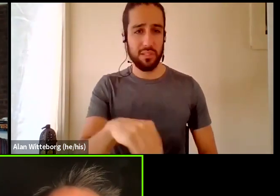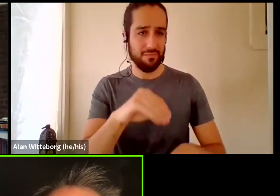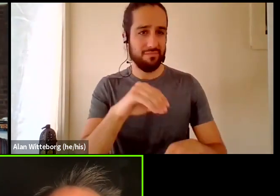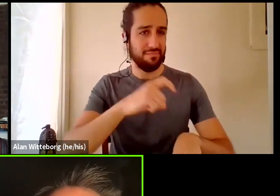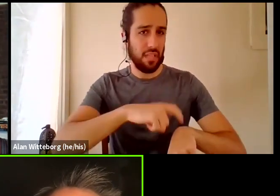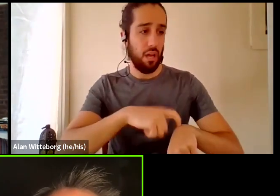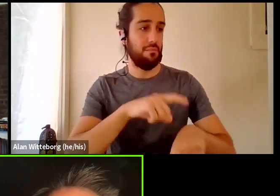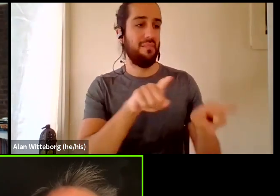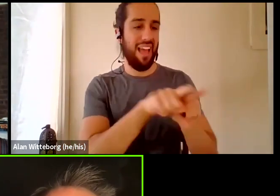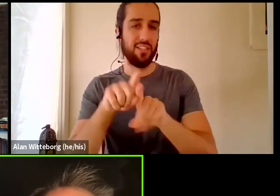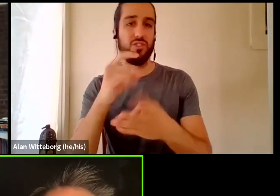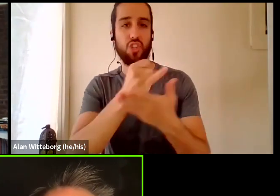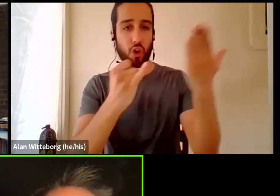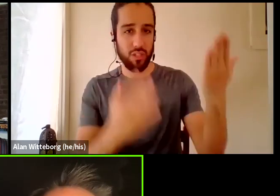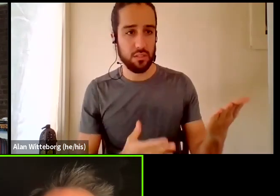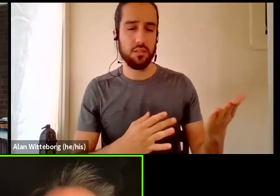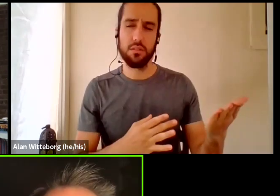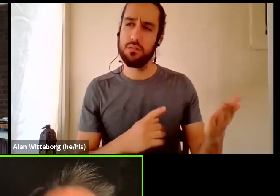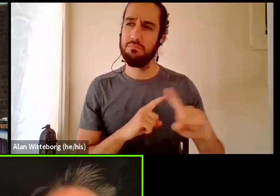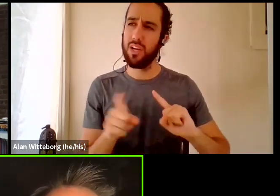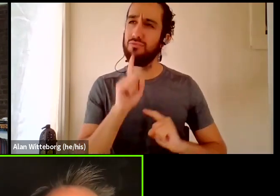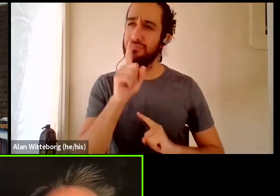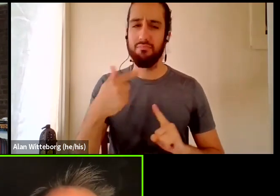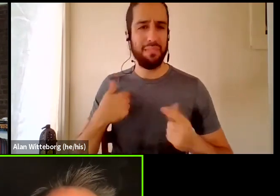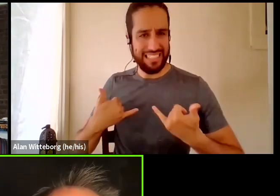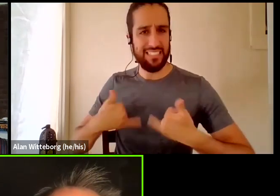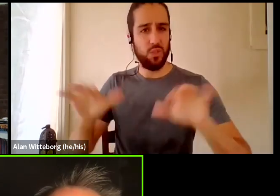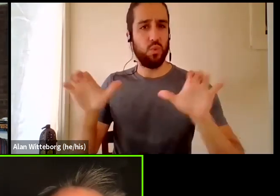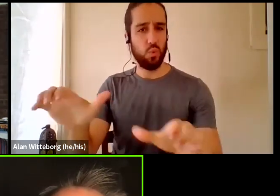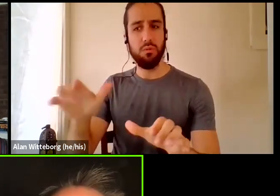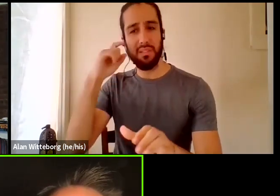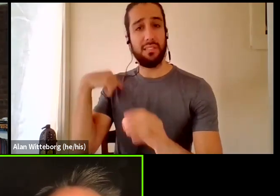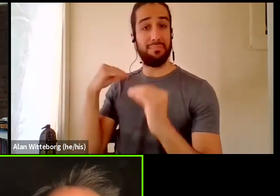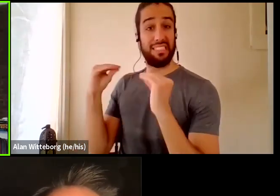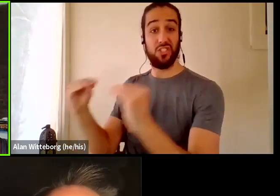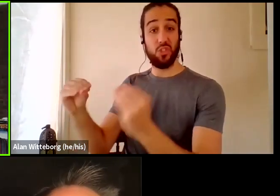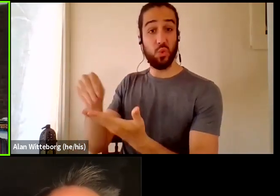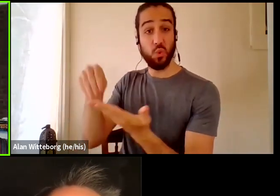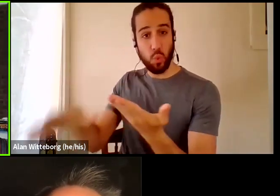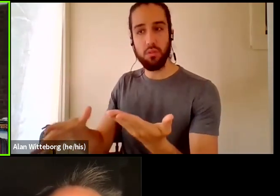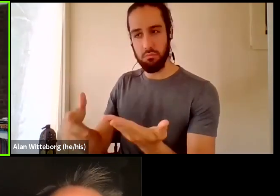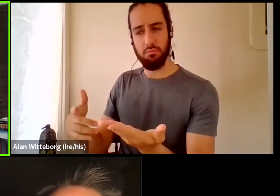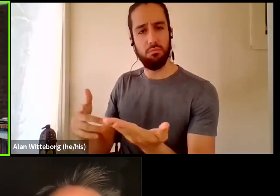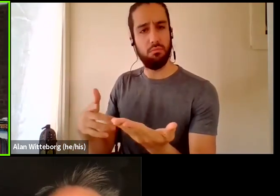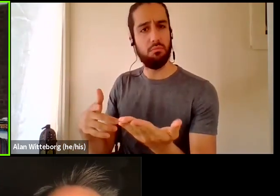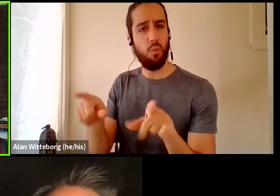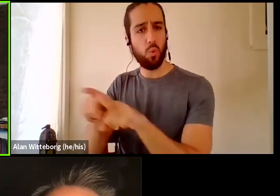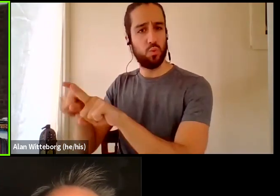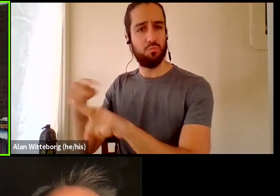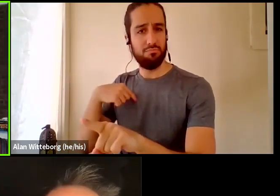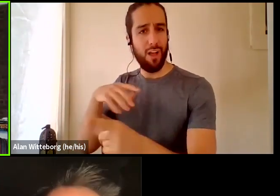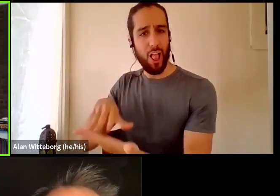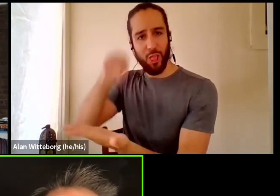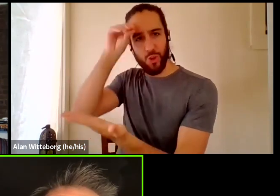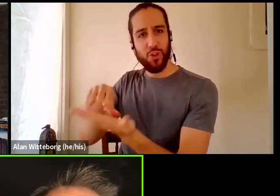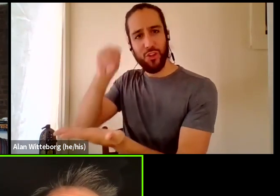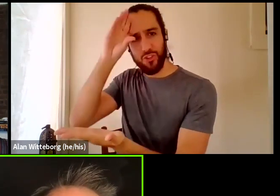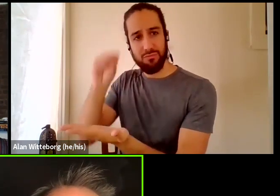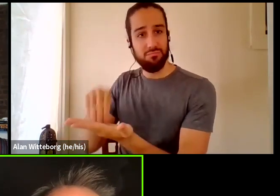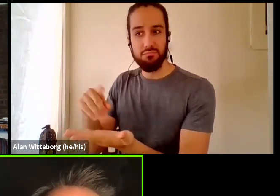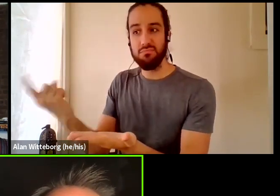that because teaching is part of learning, right? Teaching every student brings something to the experience that is a